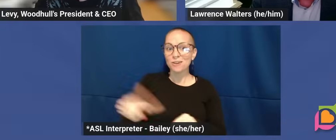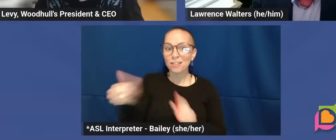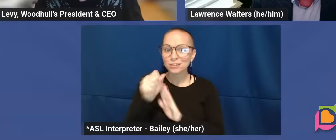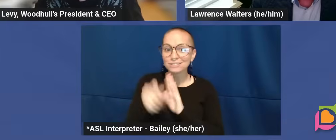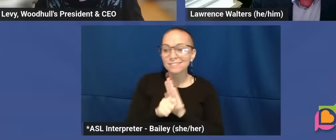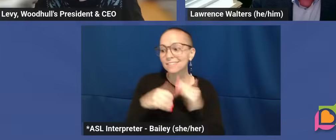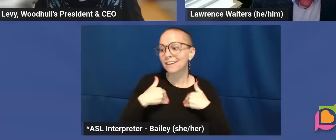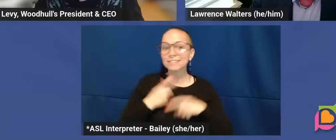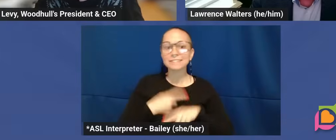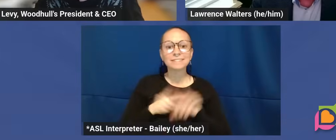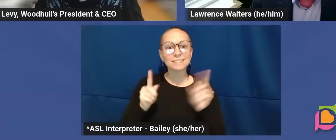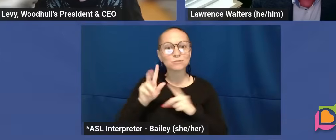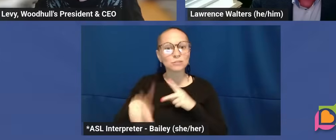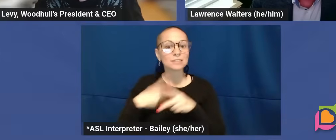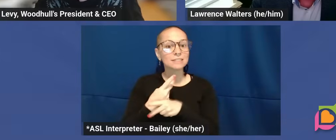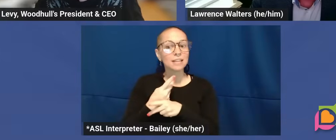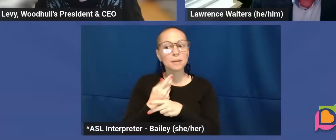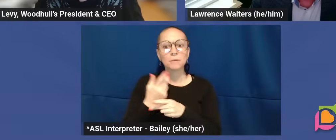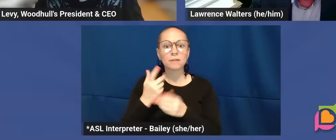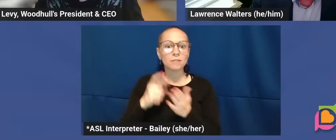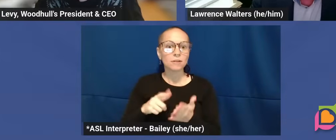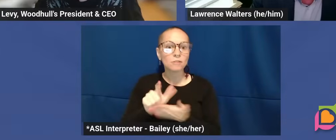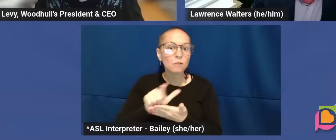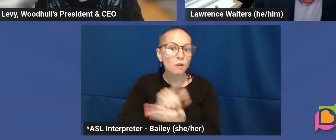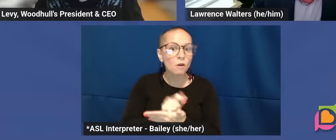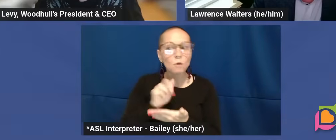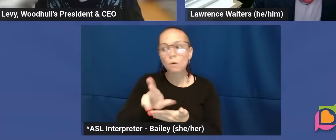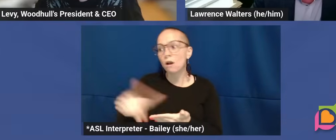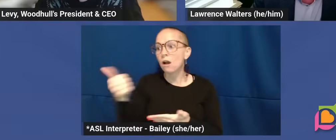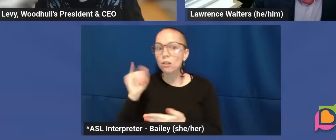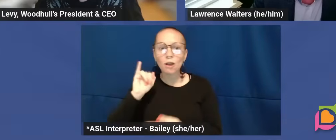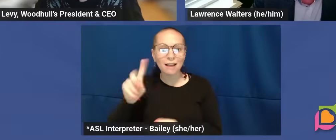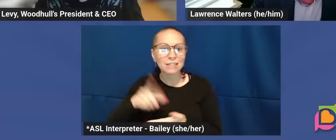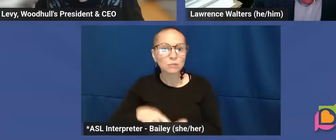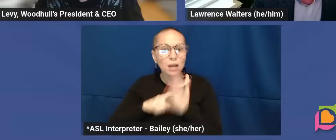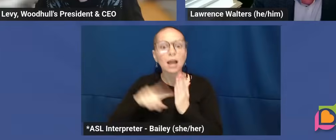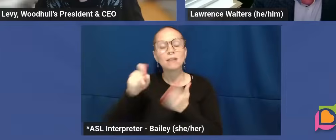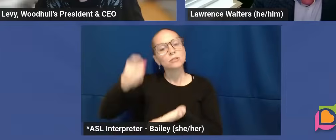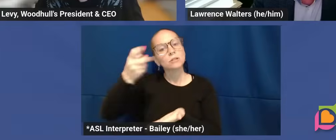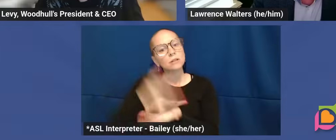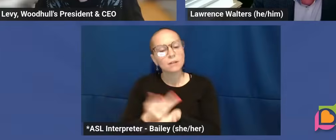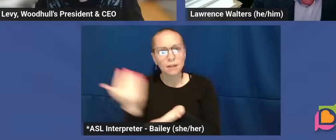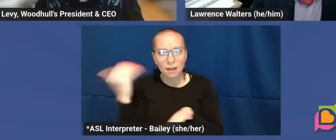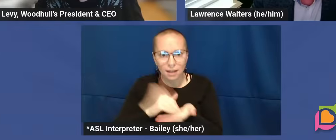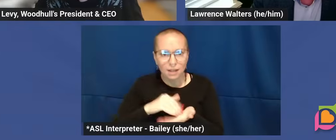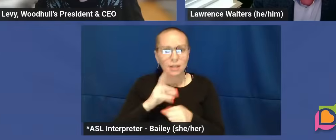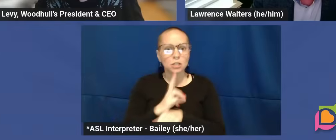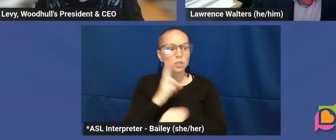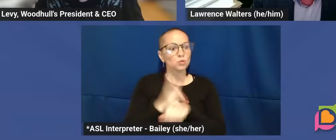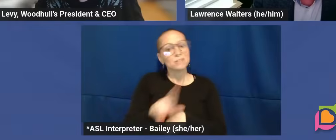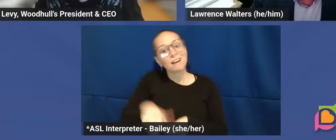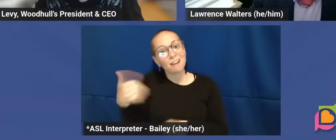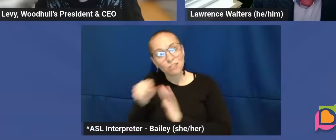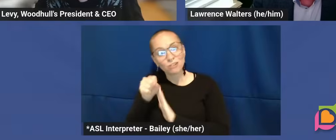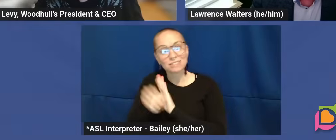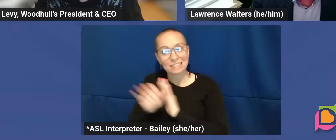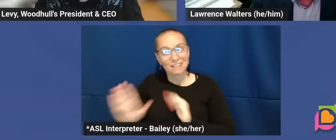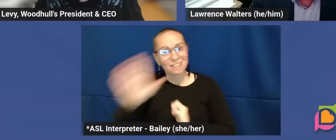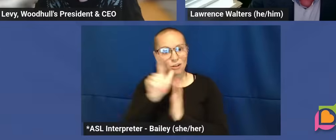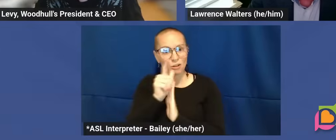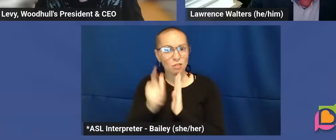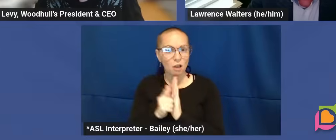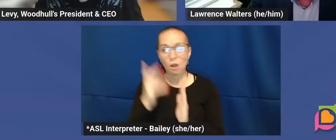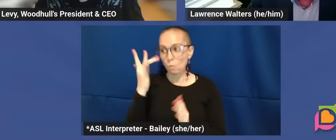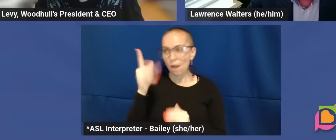different type of law or different ID requirements. They then have to verify them again using that other state's law just because they're